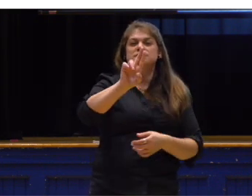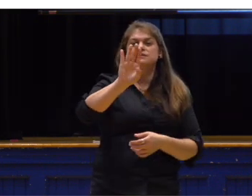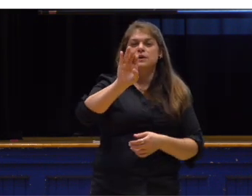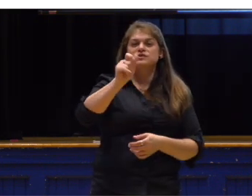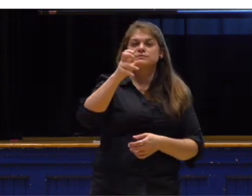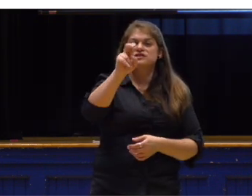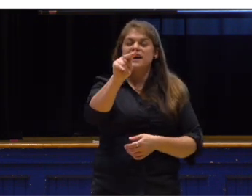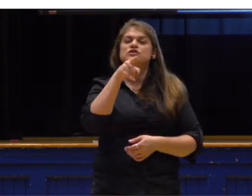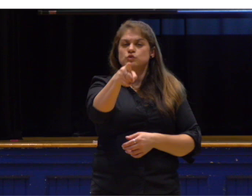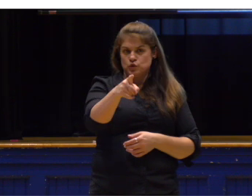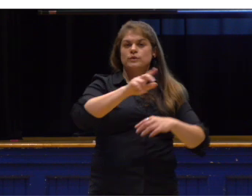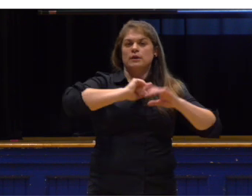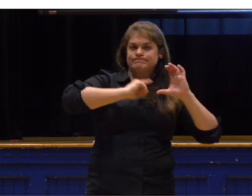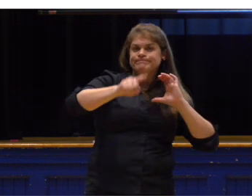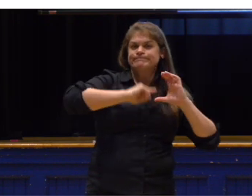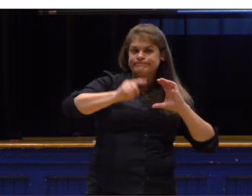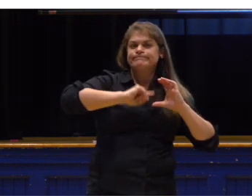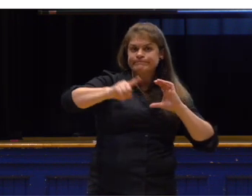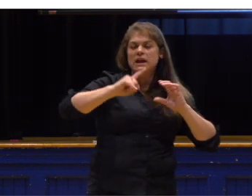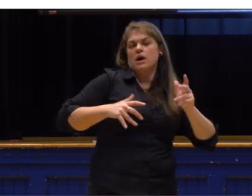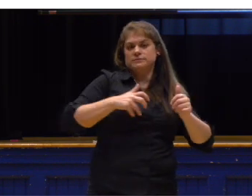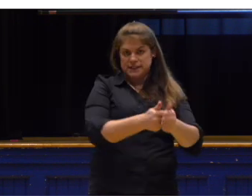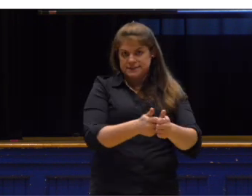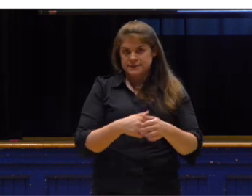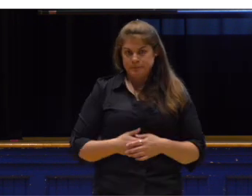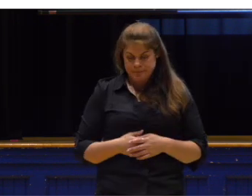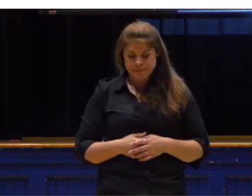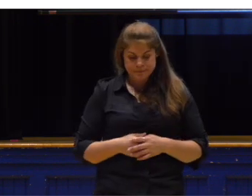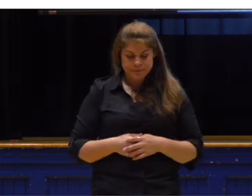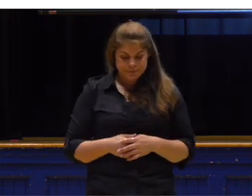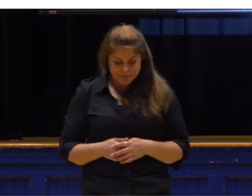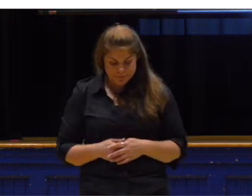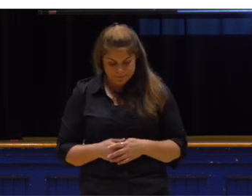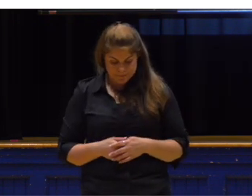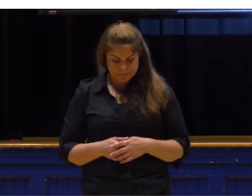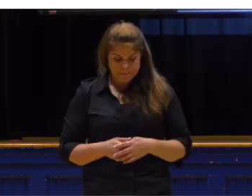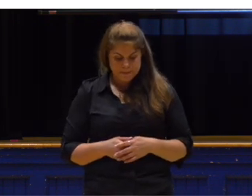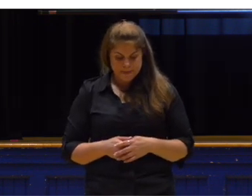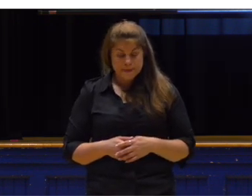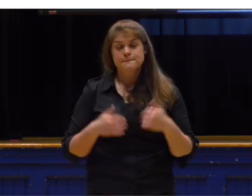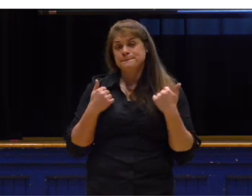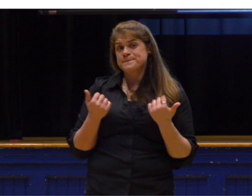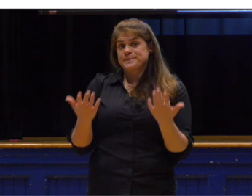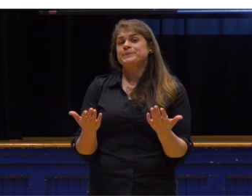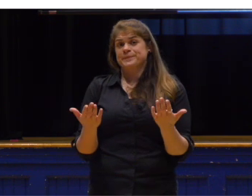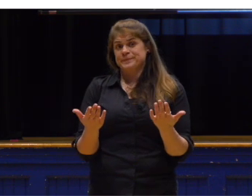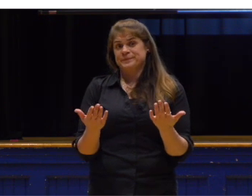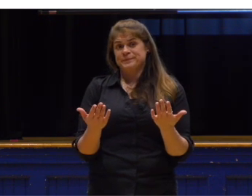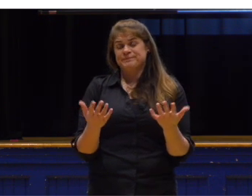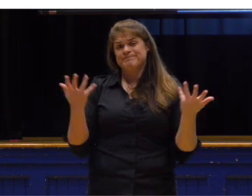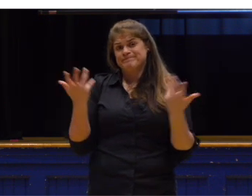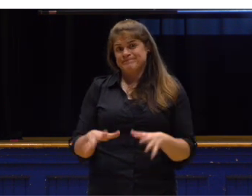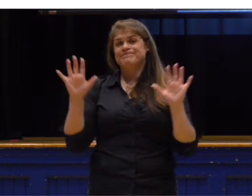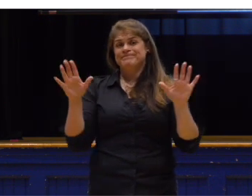receive project email updates. And with that, that concludes the presentation portion of tonight's meeting.